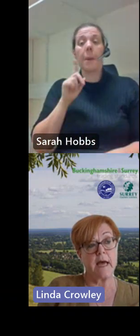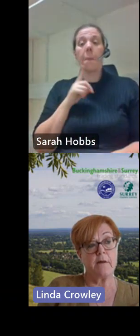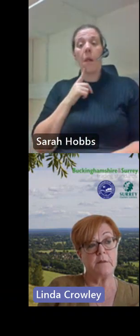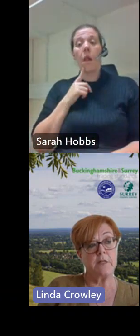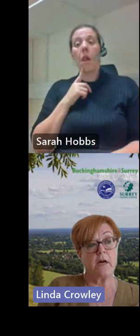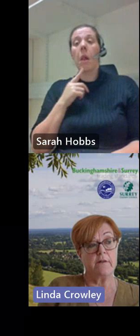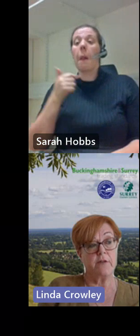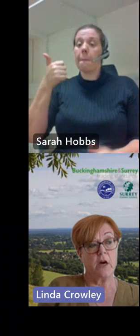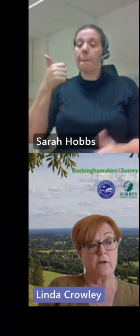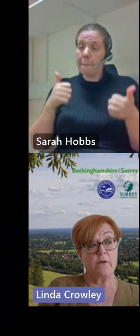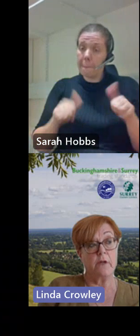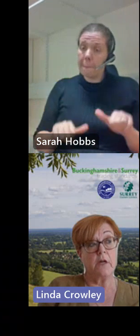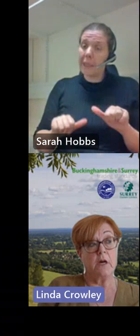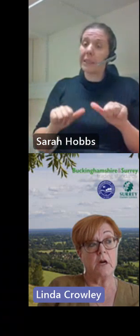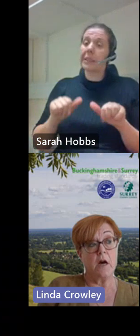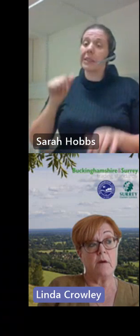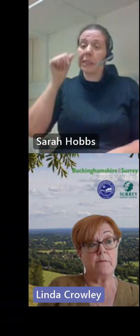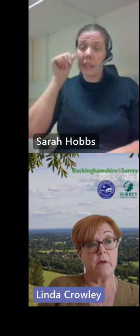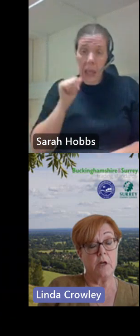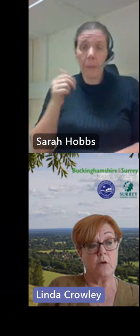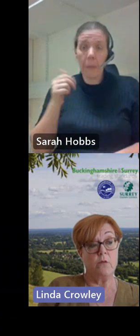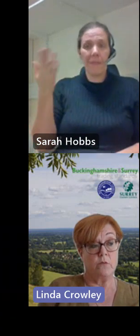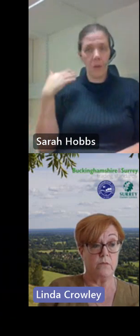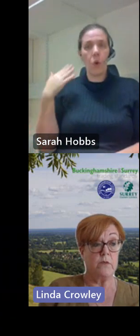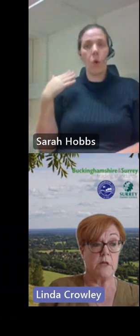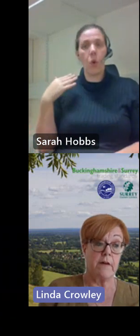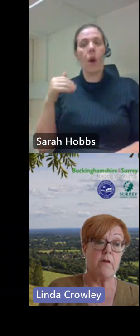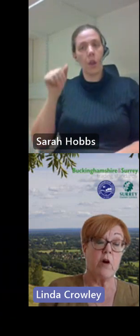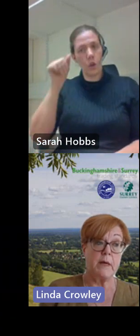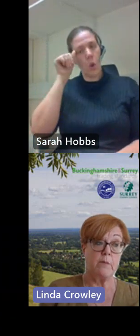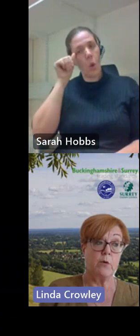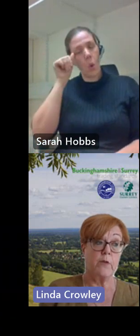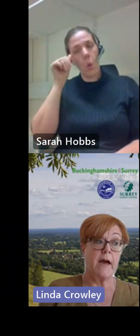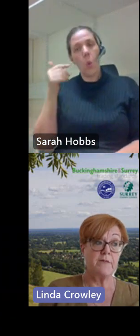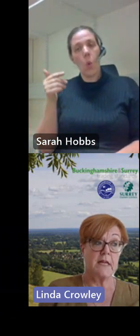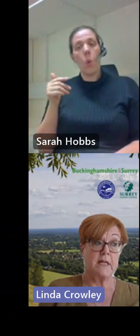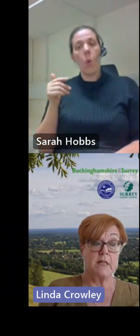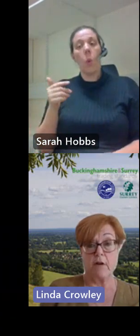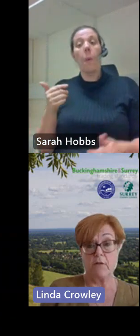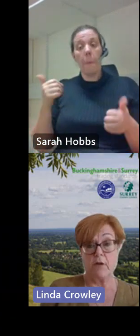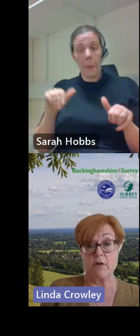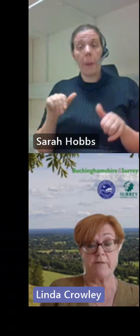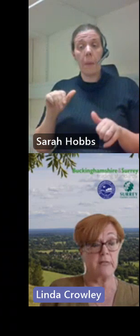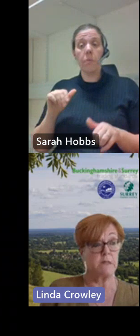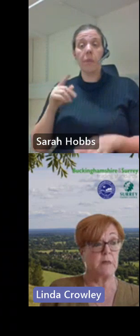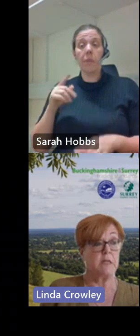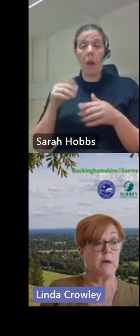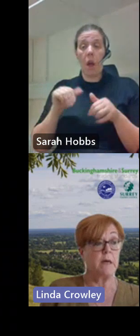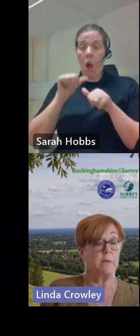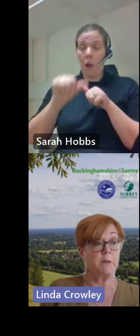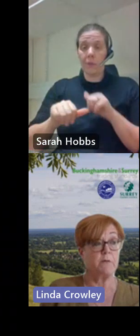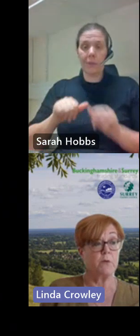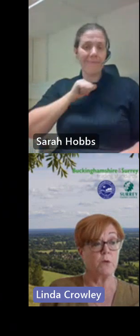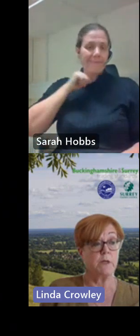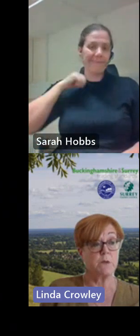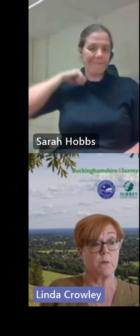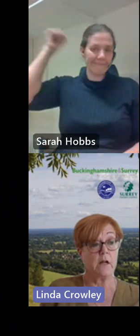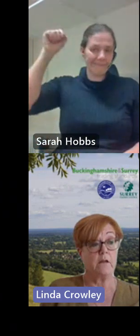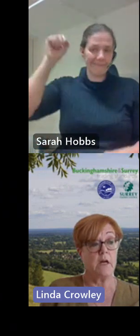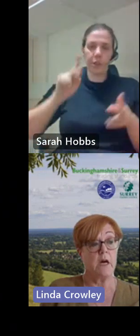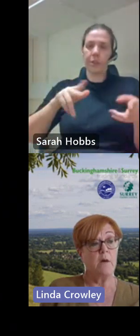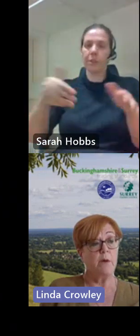been scammed, I have known who, you know, there are people that have taken their own life, and that's been in the papers